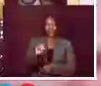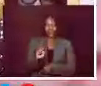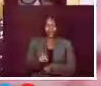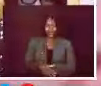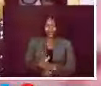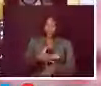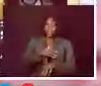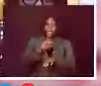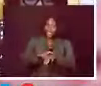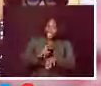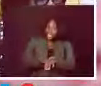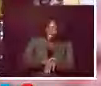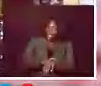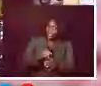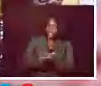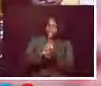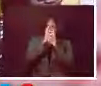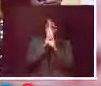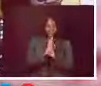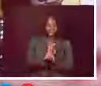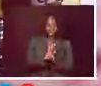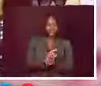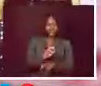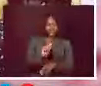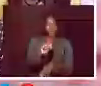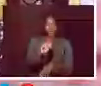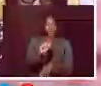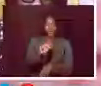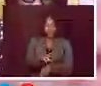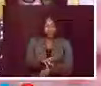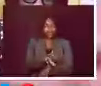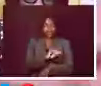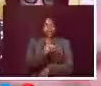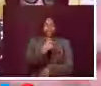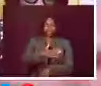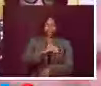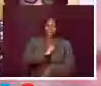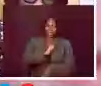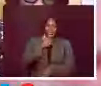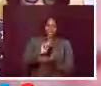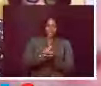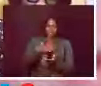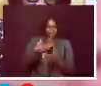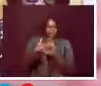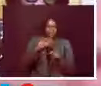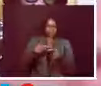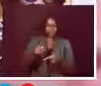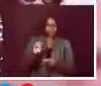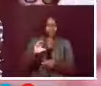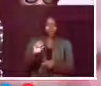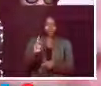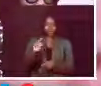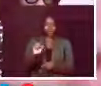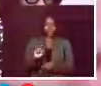time that Honorable Arnaud Dompré and I said, because I previously went to ECOWAS, I would prefer